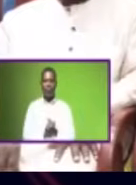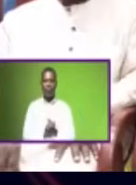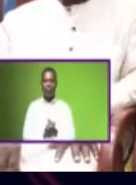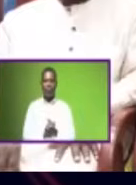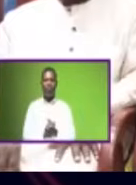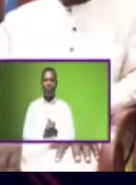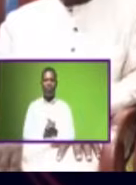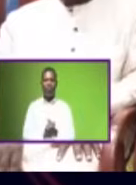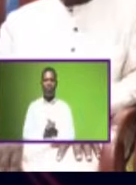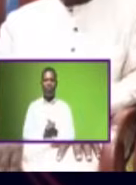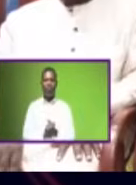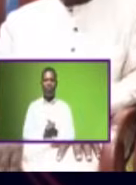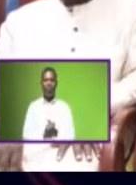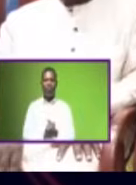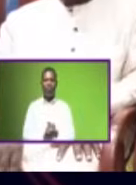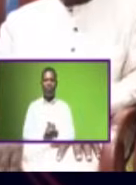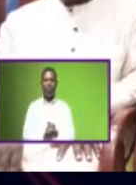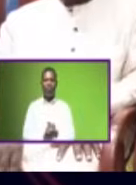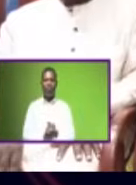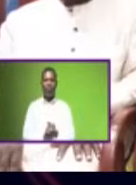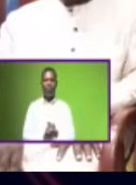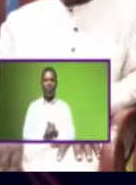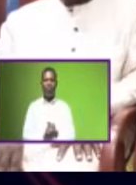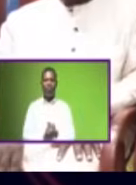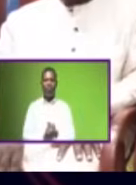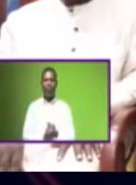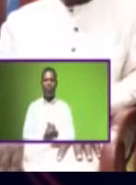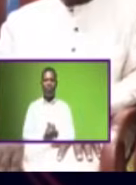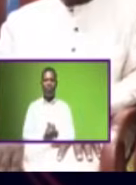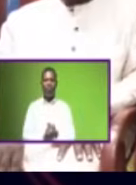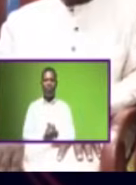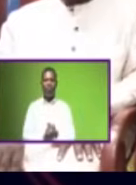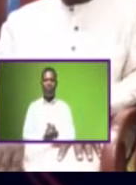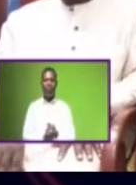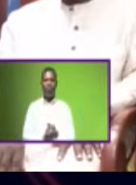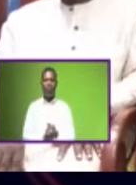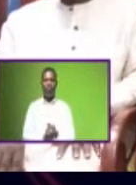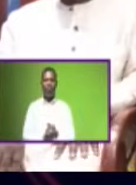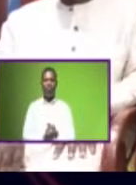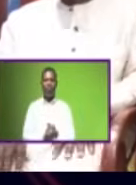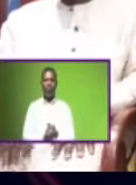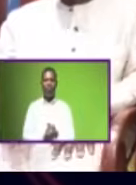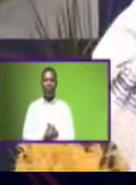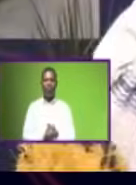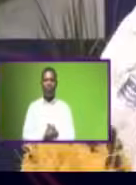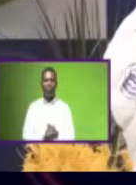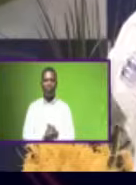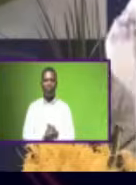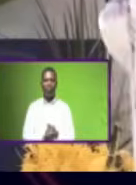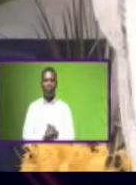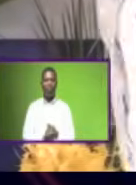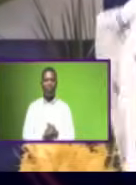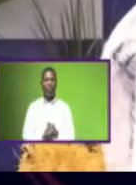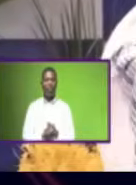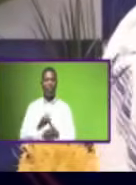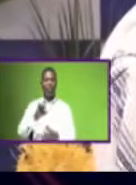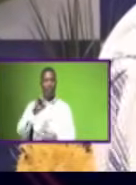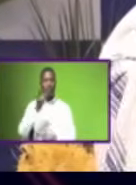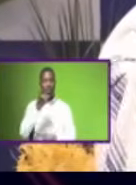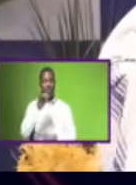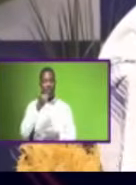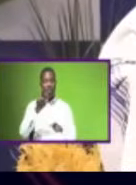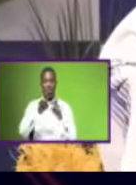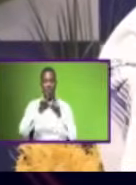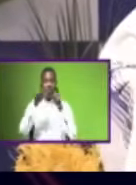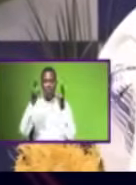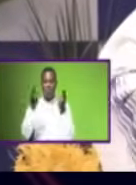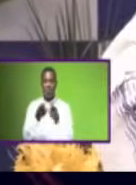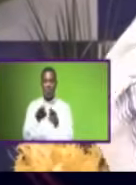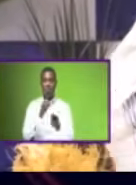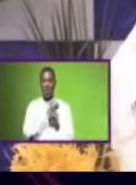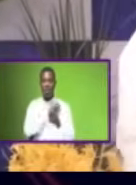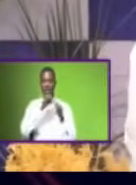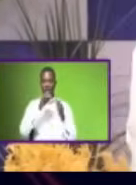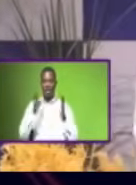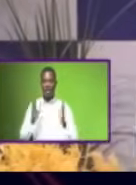realm, idols, witches, and any other thing that they think the first group of